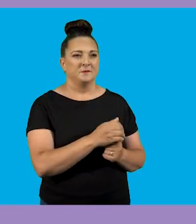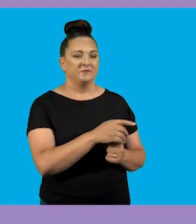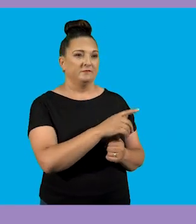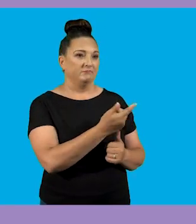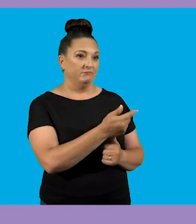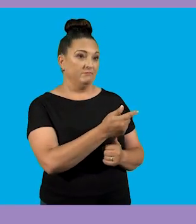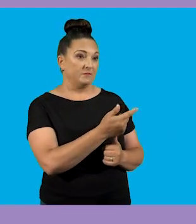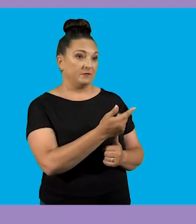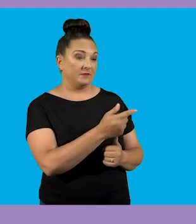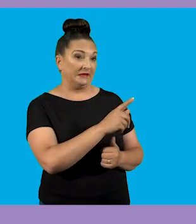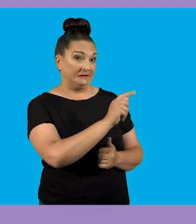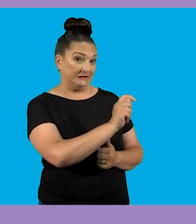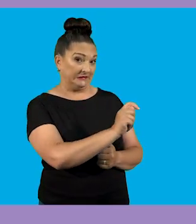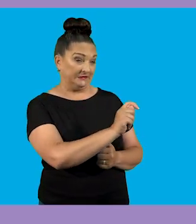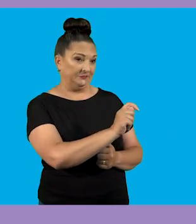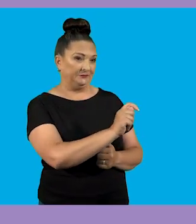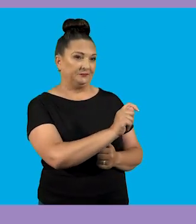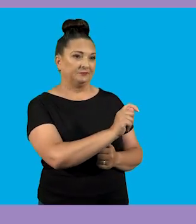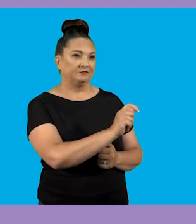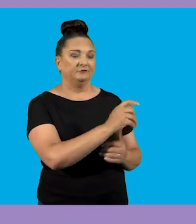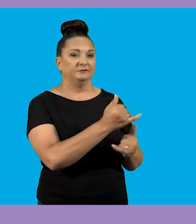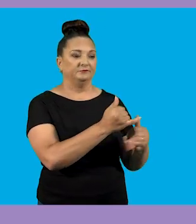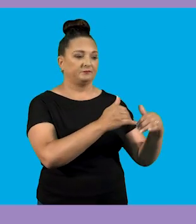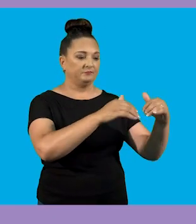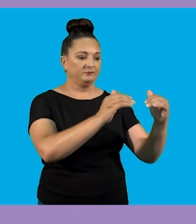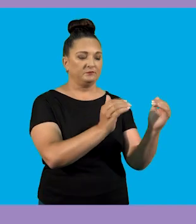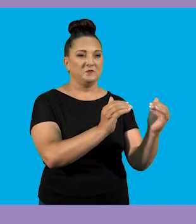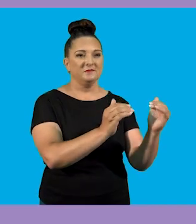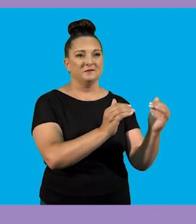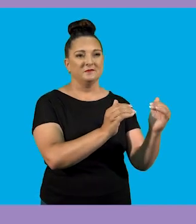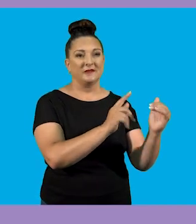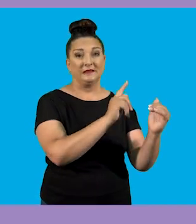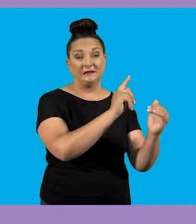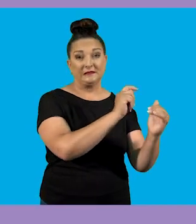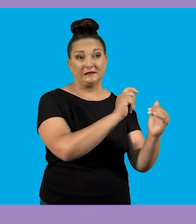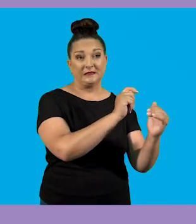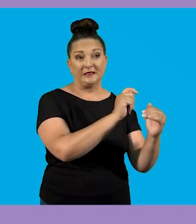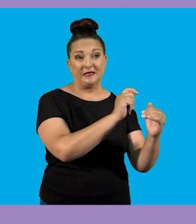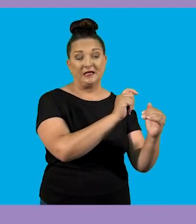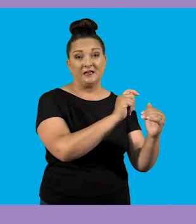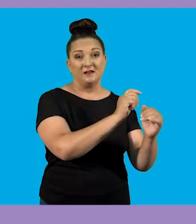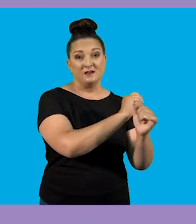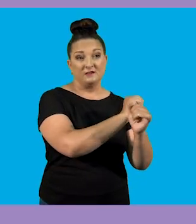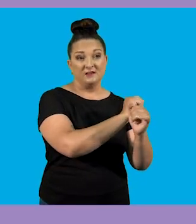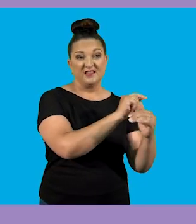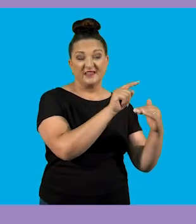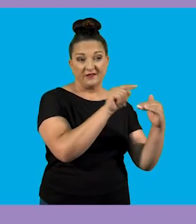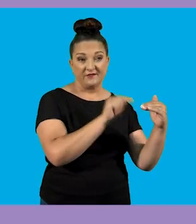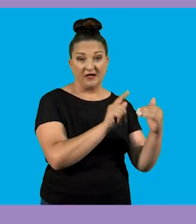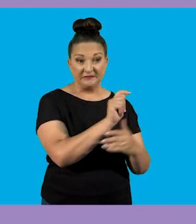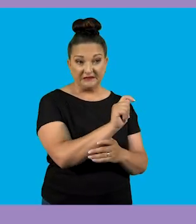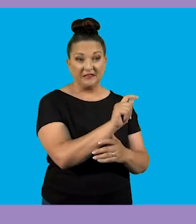is going to be our t. And when we open a bracket, t squared divided by t is t. We are adding there. Then we are going to